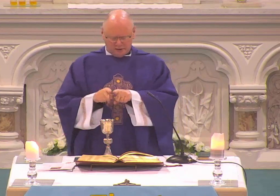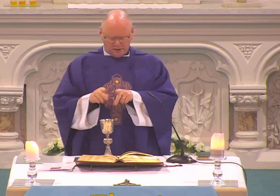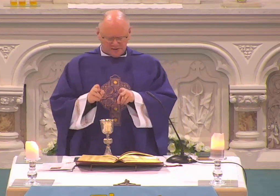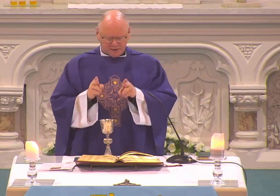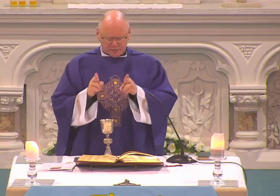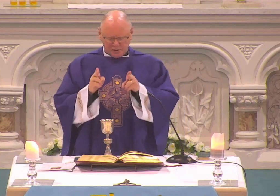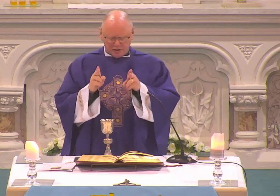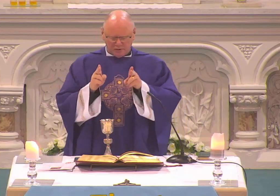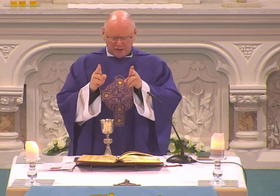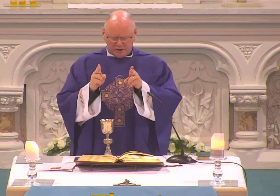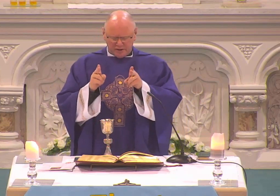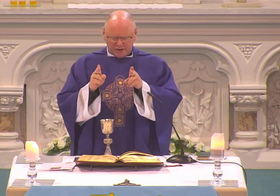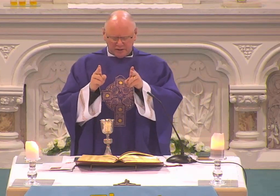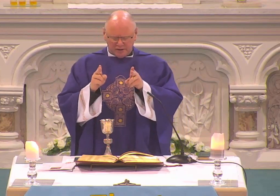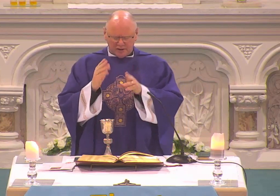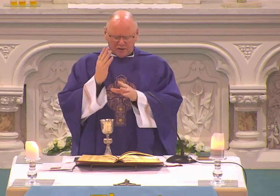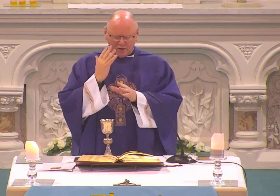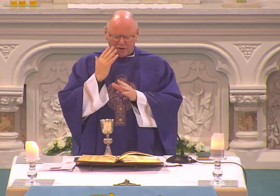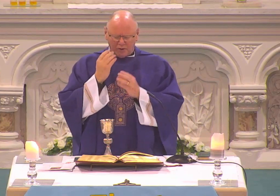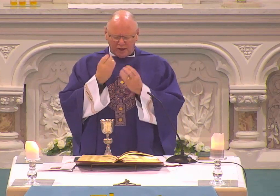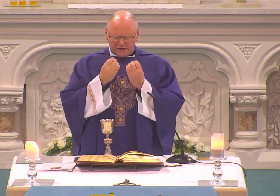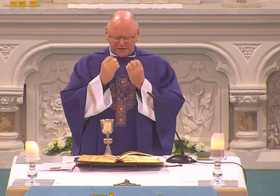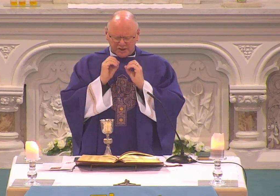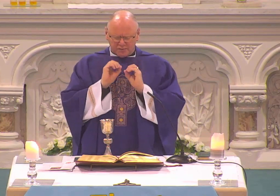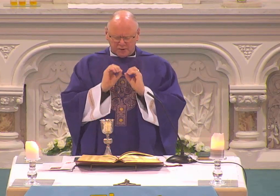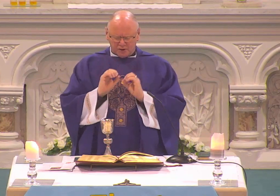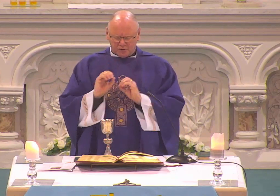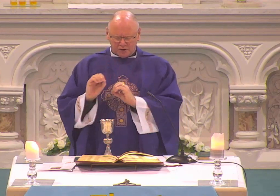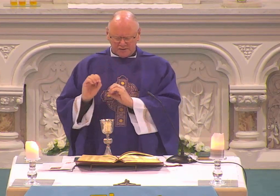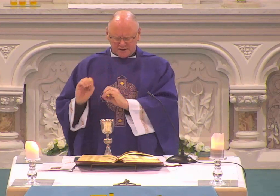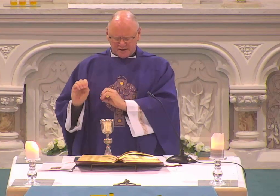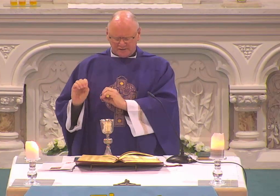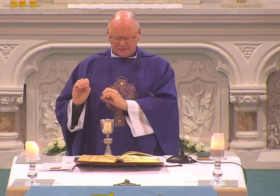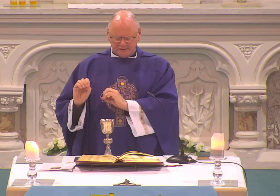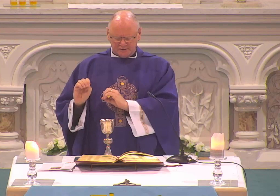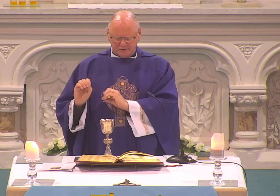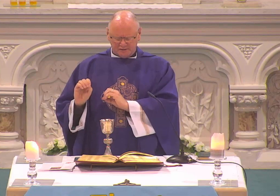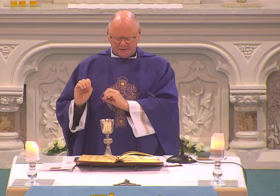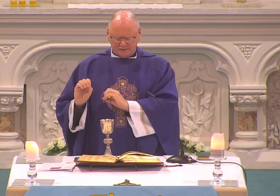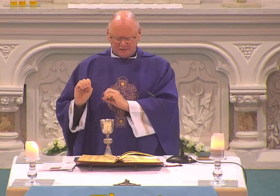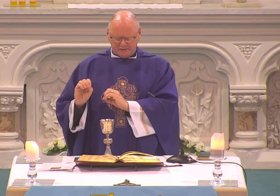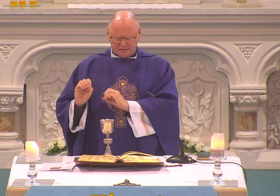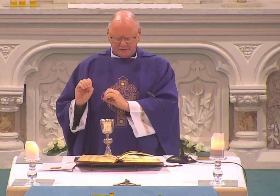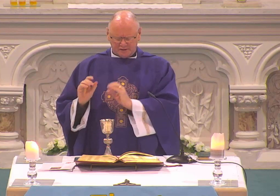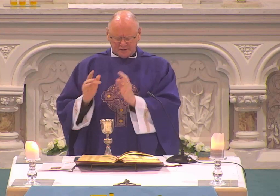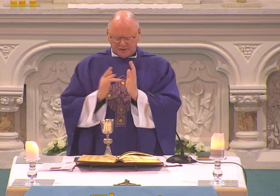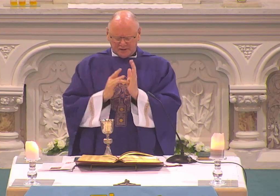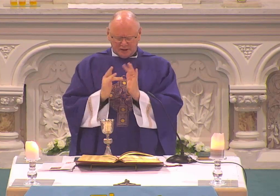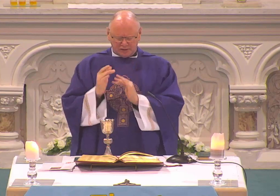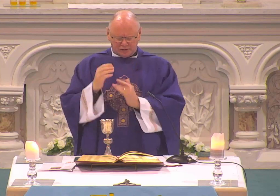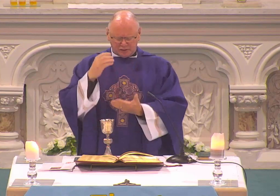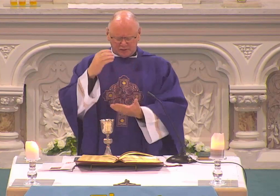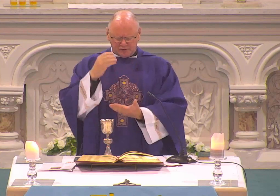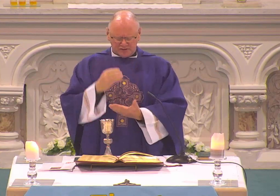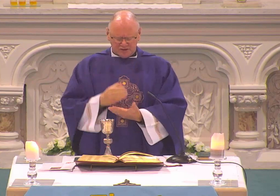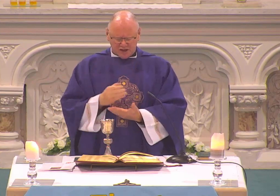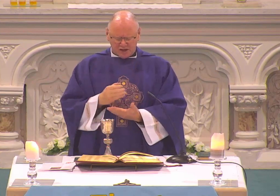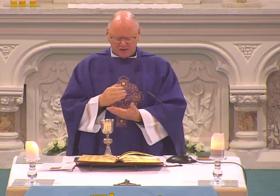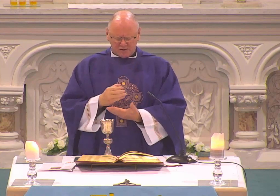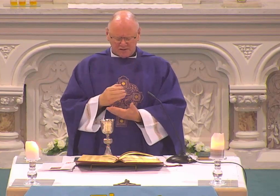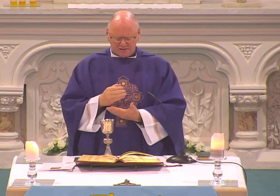In a similar way, when supper was ended, he took the